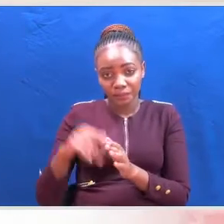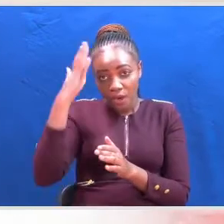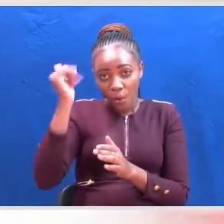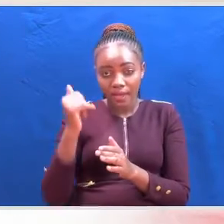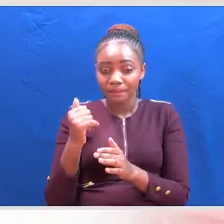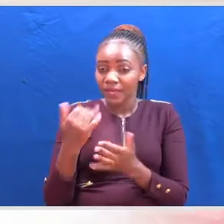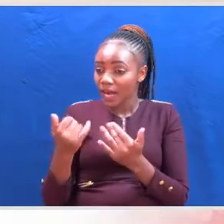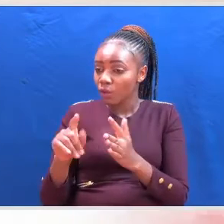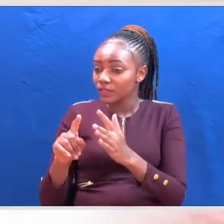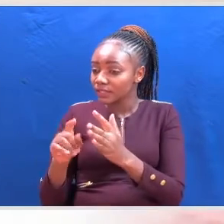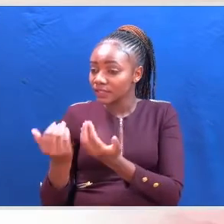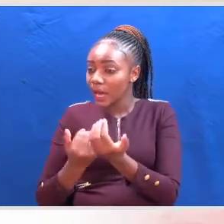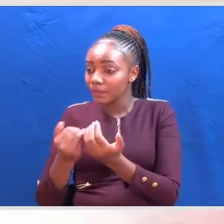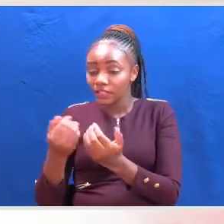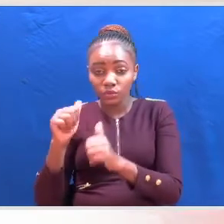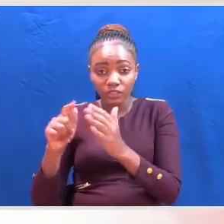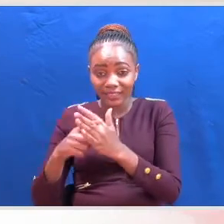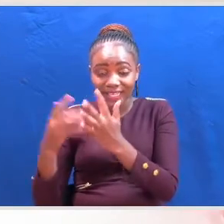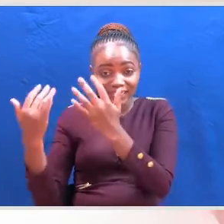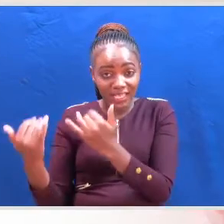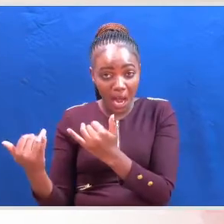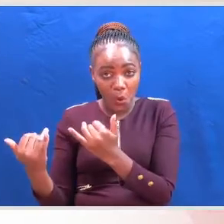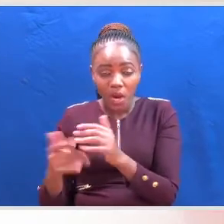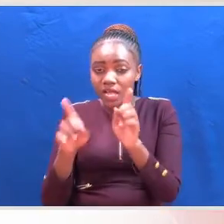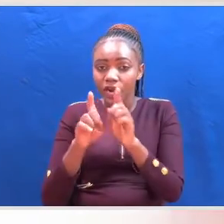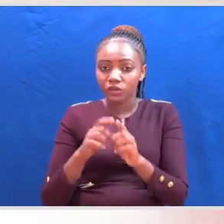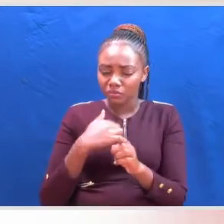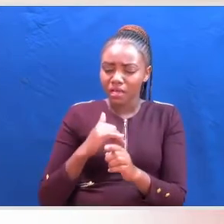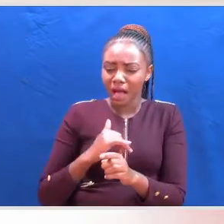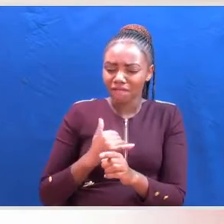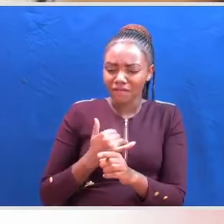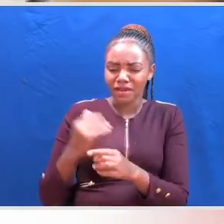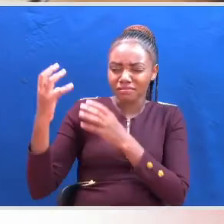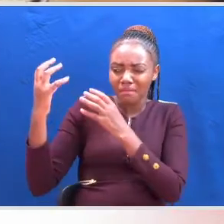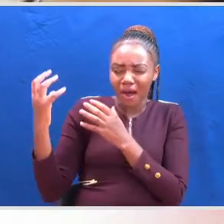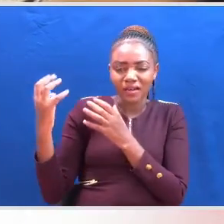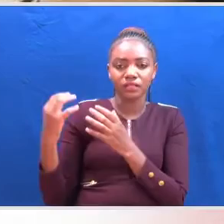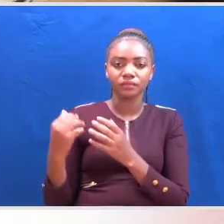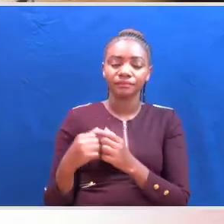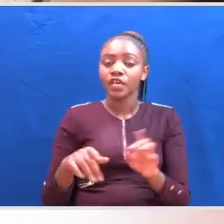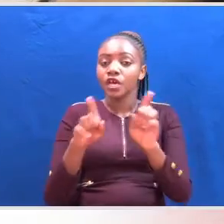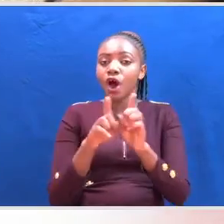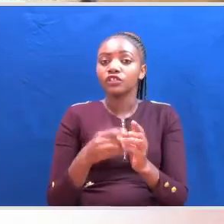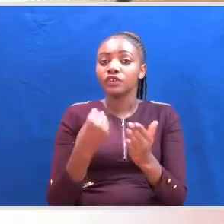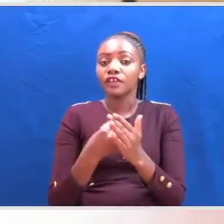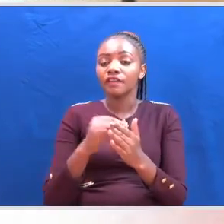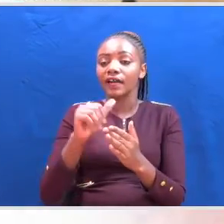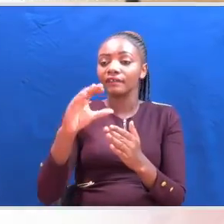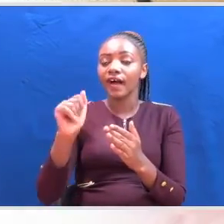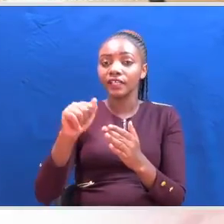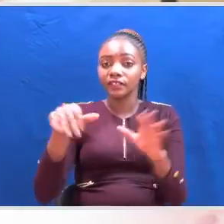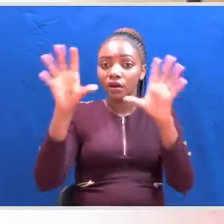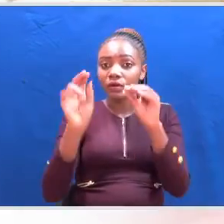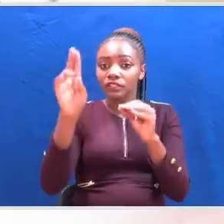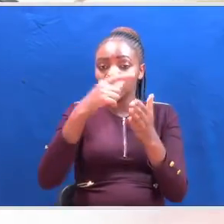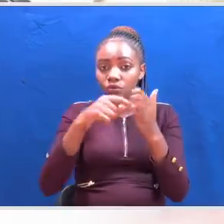a job that's starting up. It's a project that's still running, yeah? So I'll have to feel it, but I'll just brave it. The Finance Act was approved by President Uhuru Kenyatta